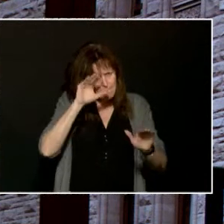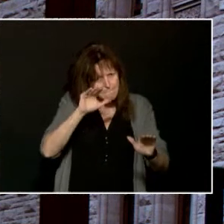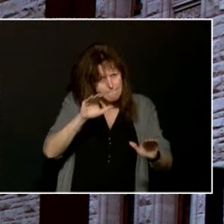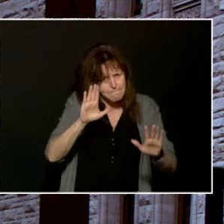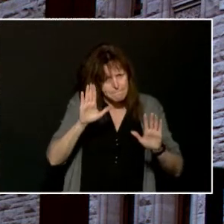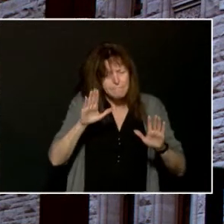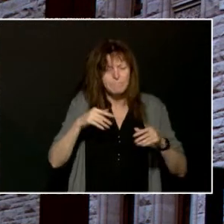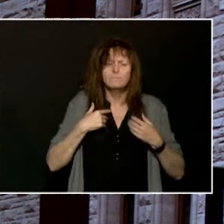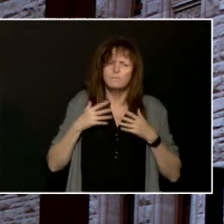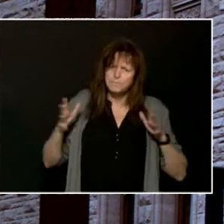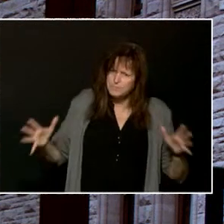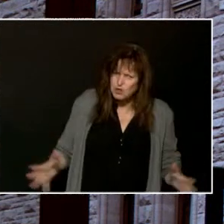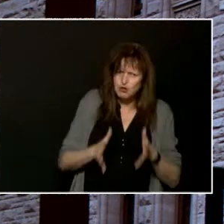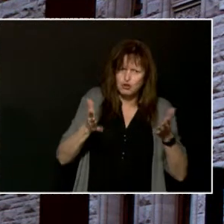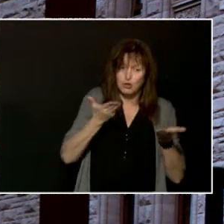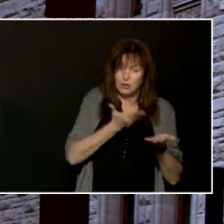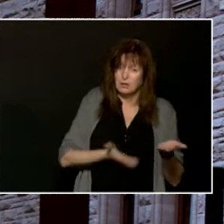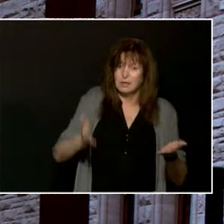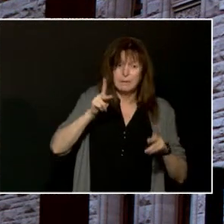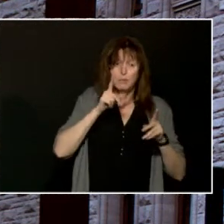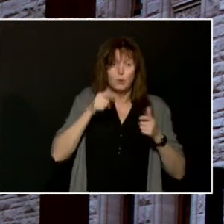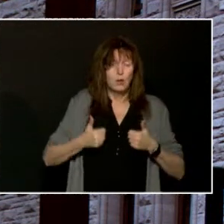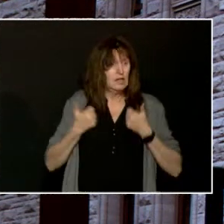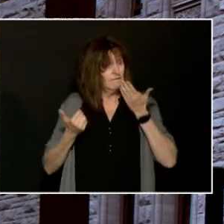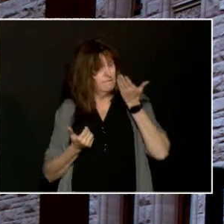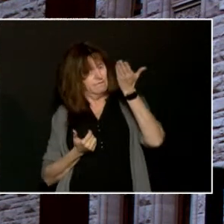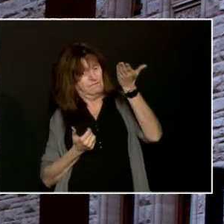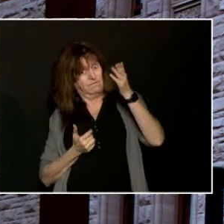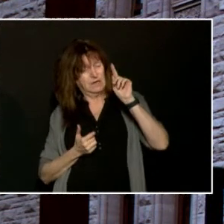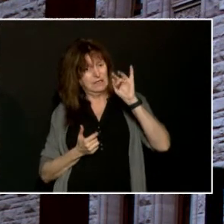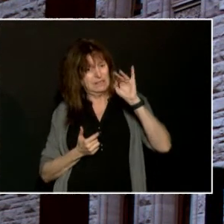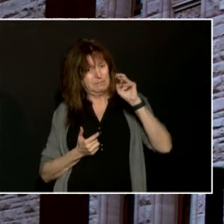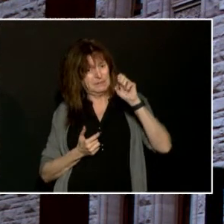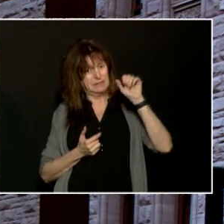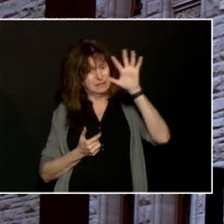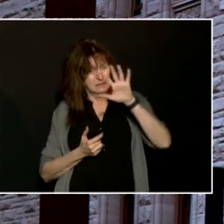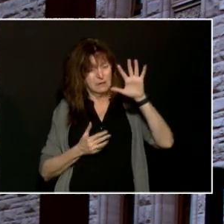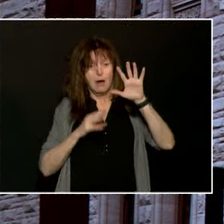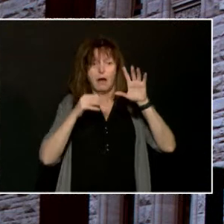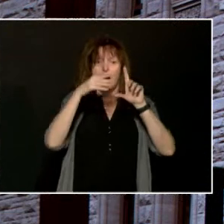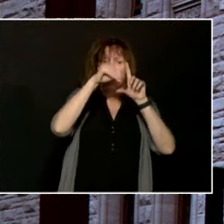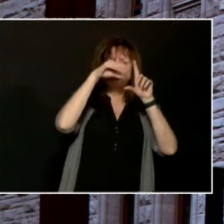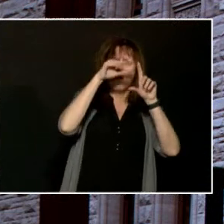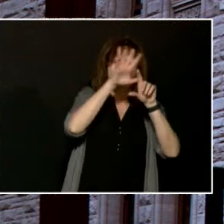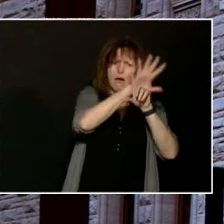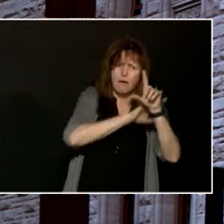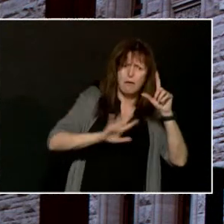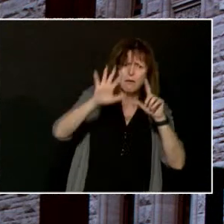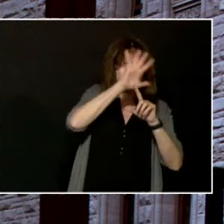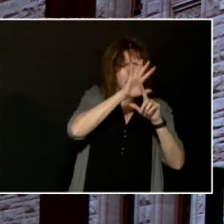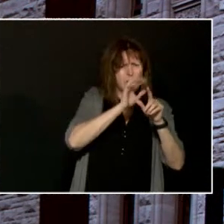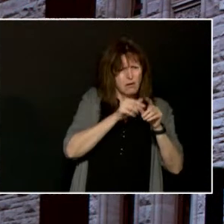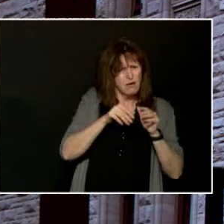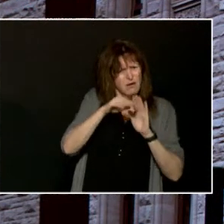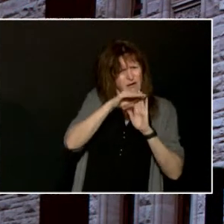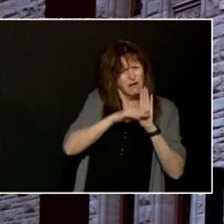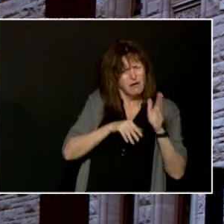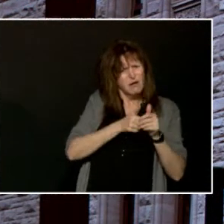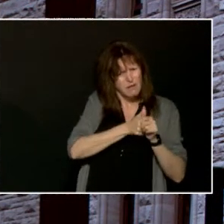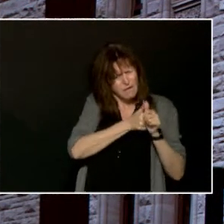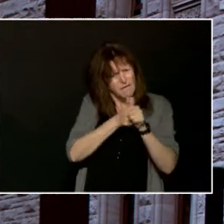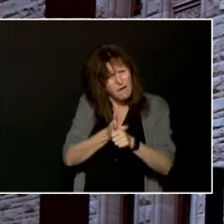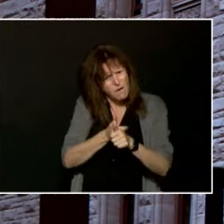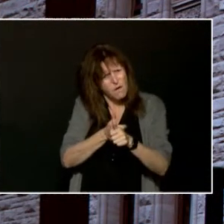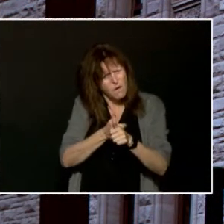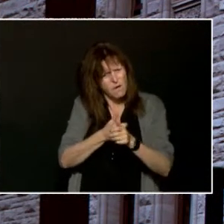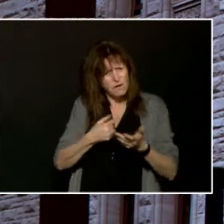encourage the citizens of Timmins in particular, but around there, to exercise all those precautions, to listen very carefully to the directions from their medical officer of